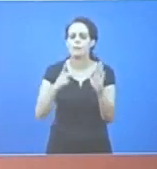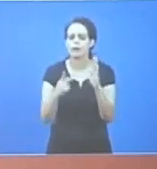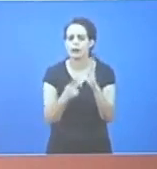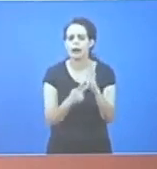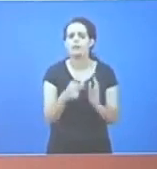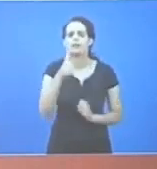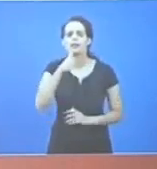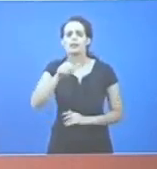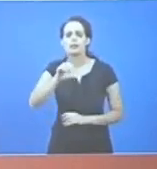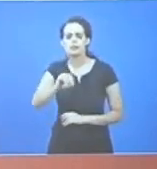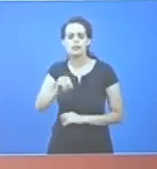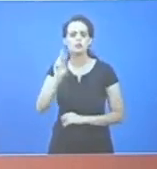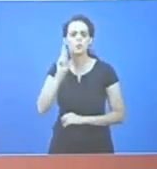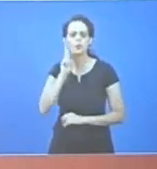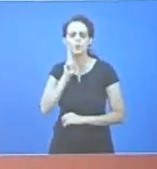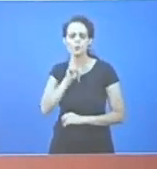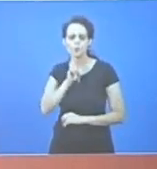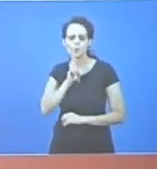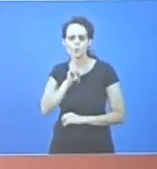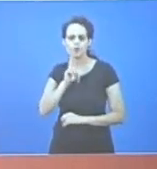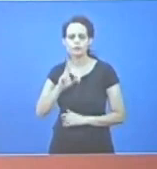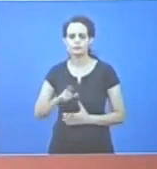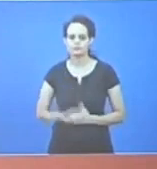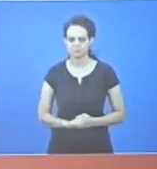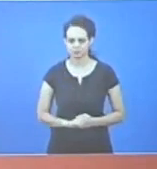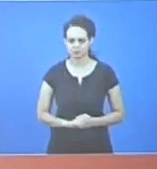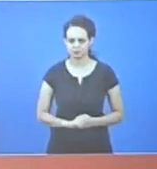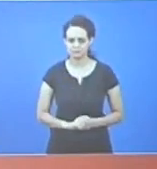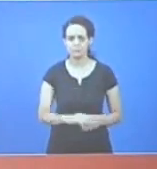The parable of the 10